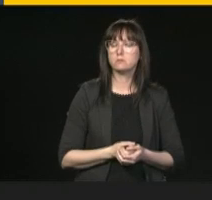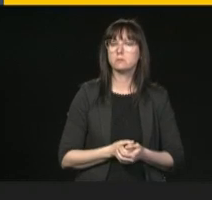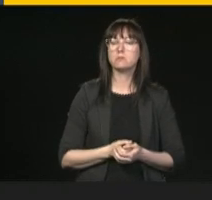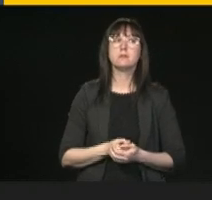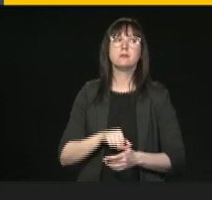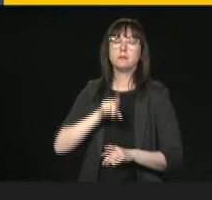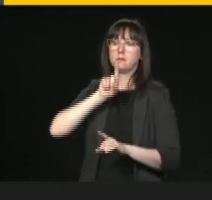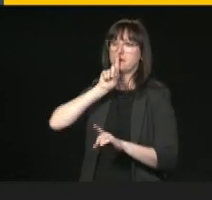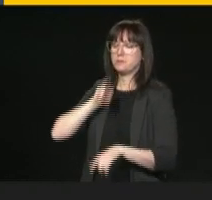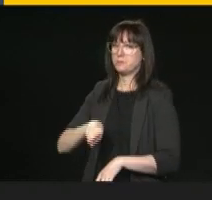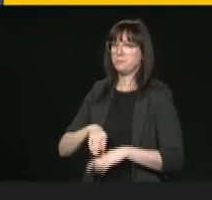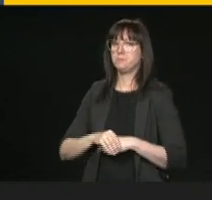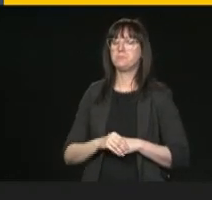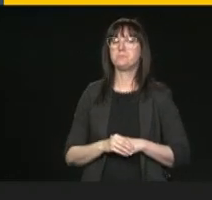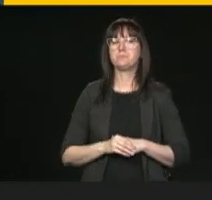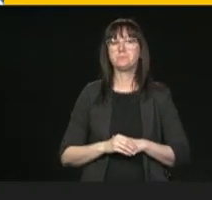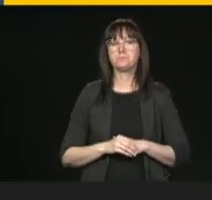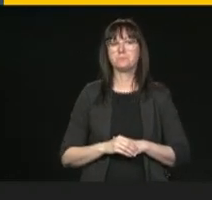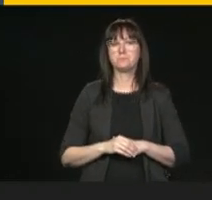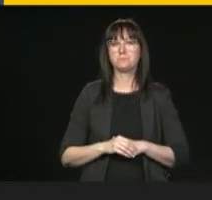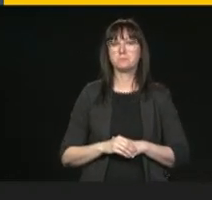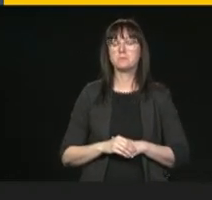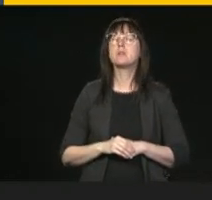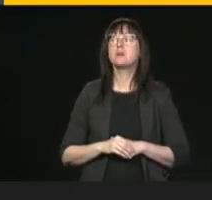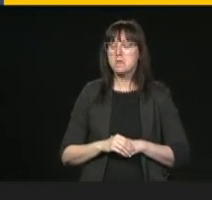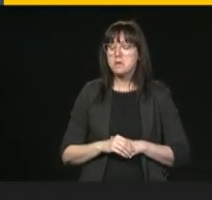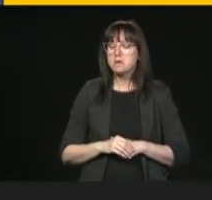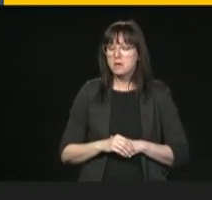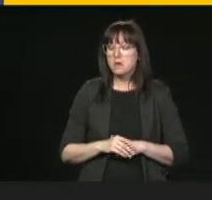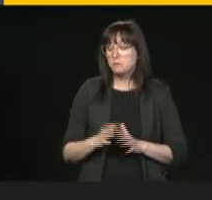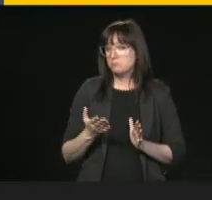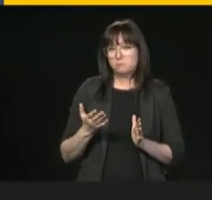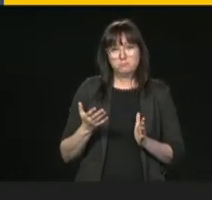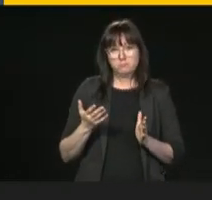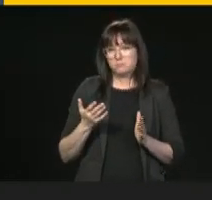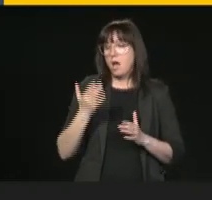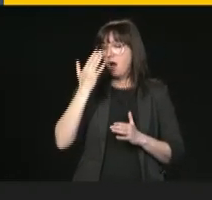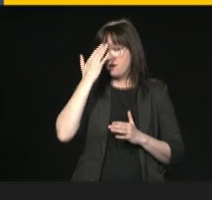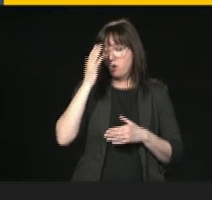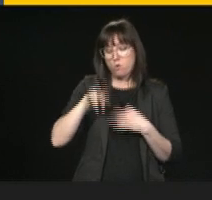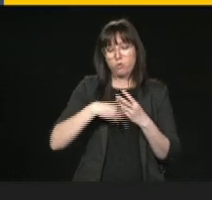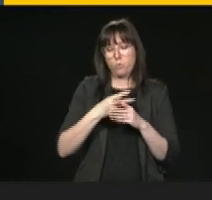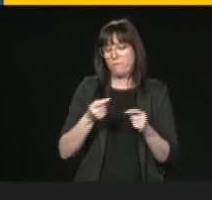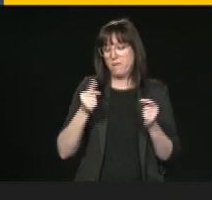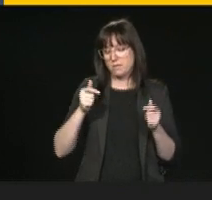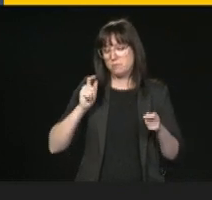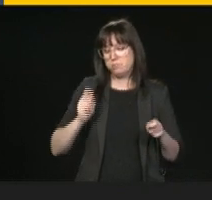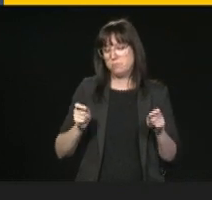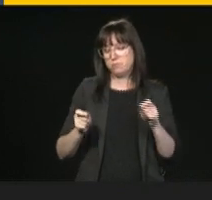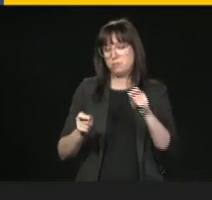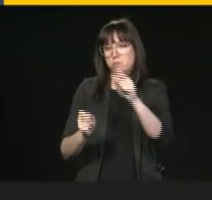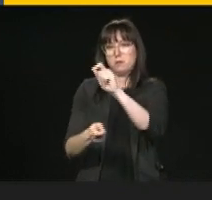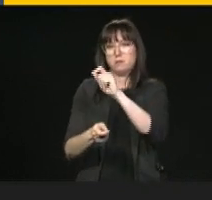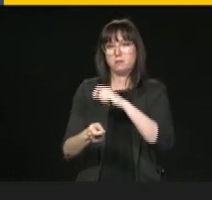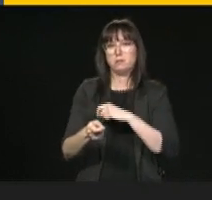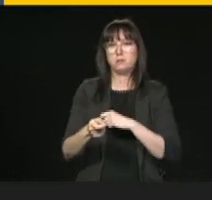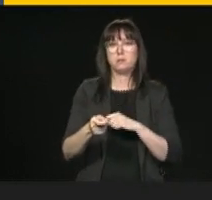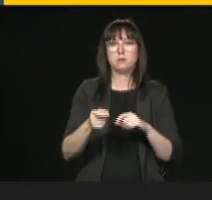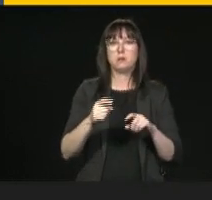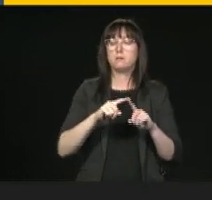I know that things are changing quickly. We decided at the beginning that the most important thing to do was to protect